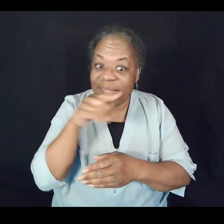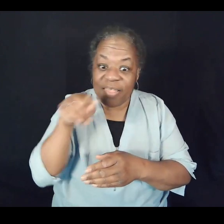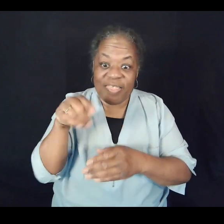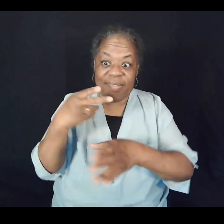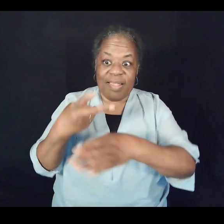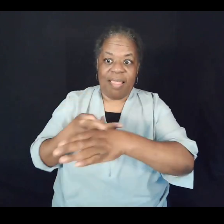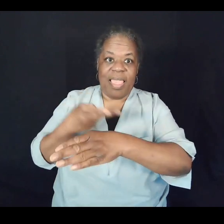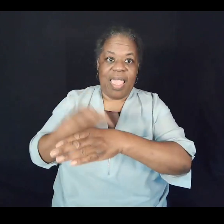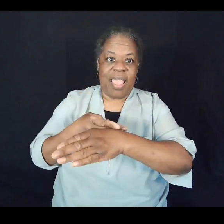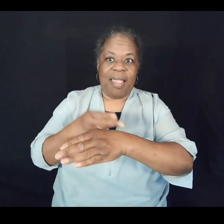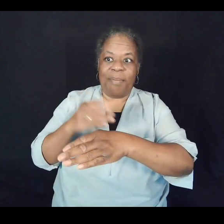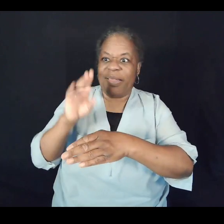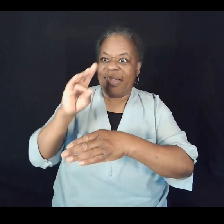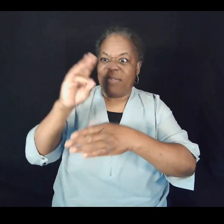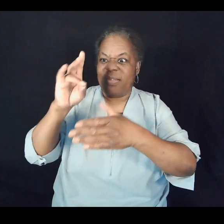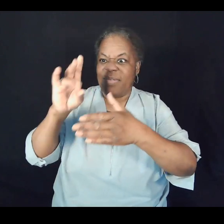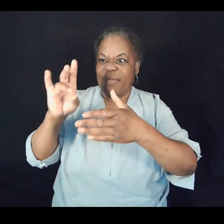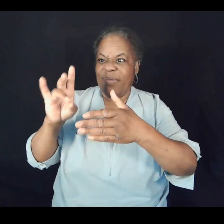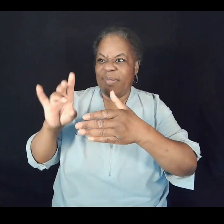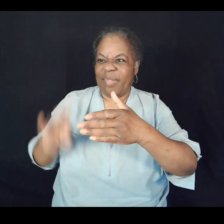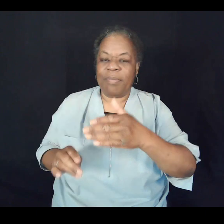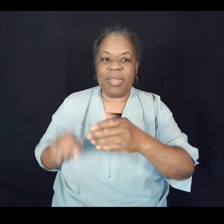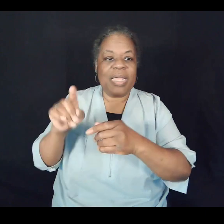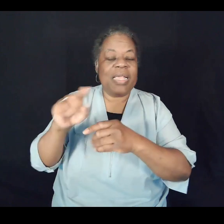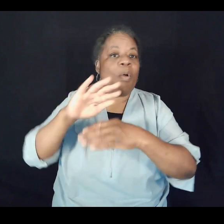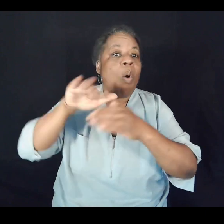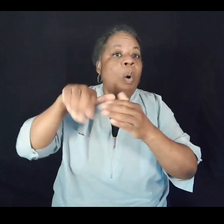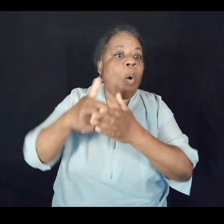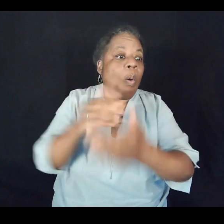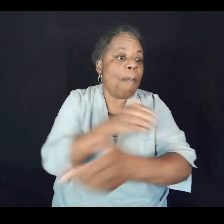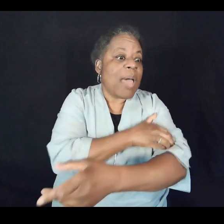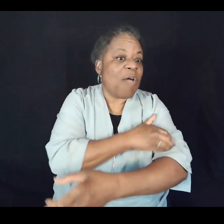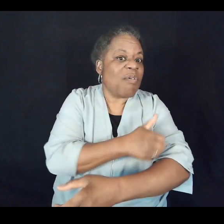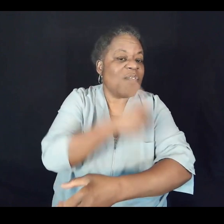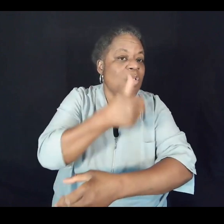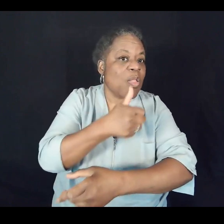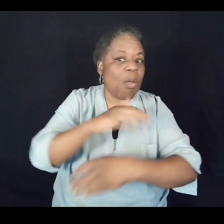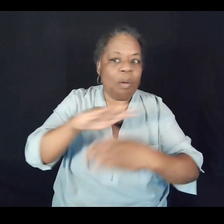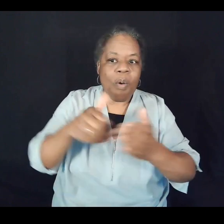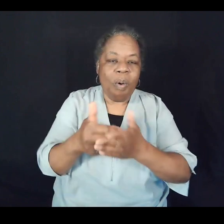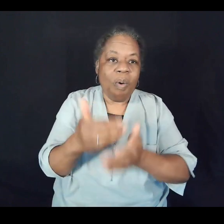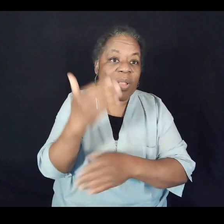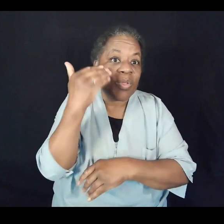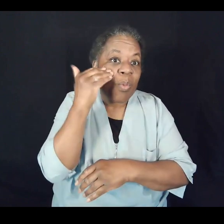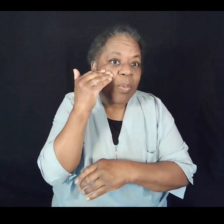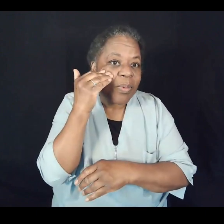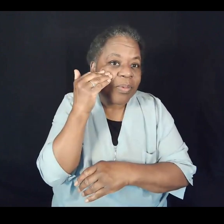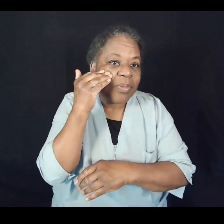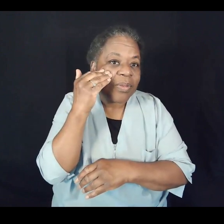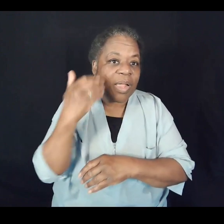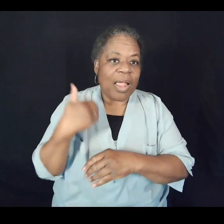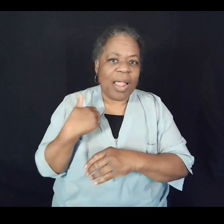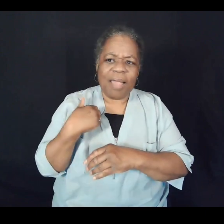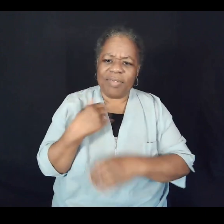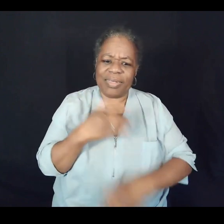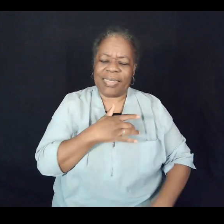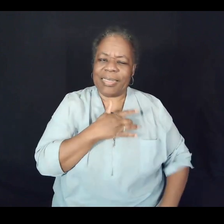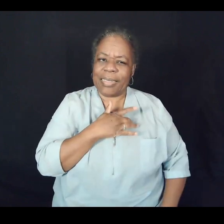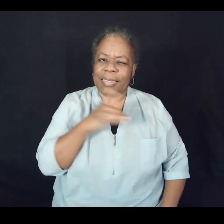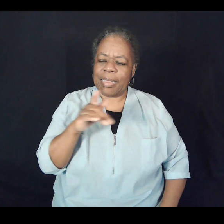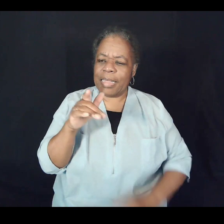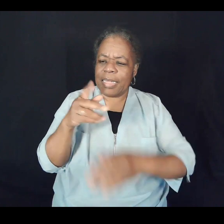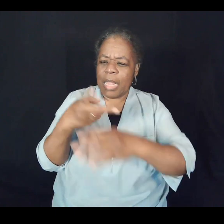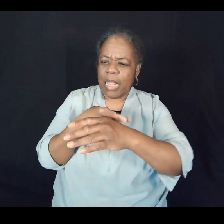is all-powerful and all-knowing. Now we have a sense of why this lamb is being worshipped like